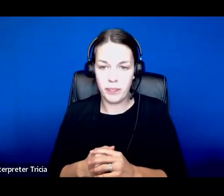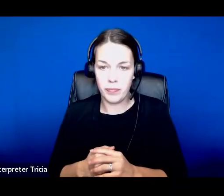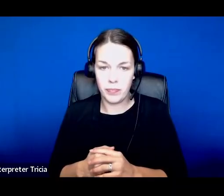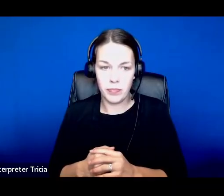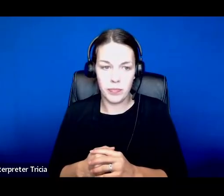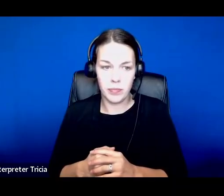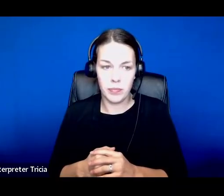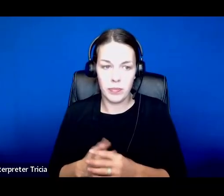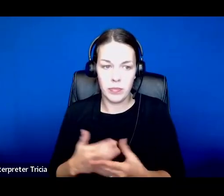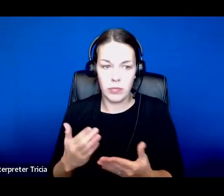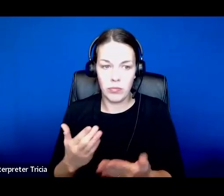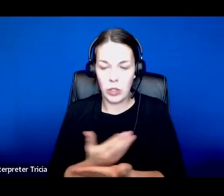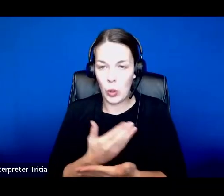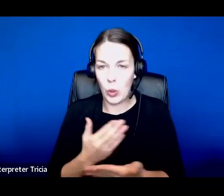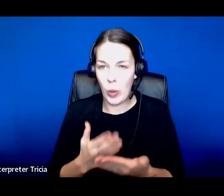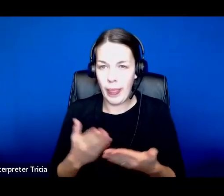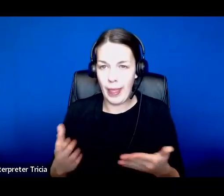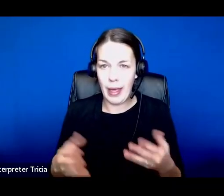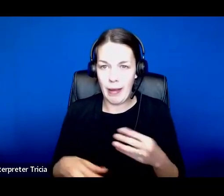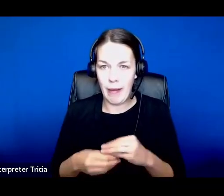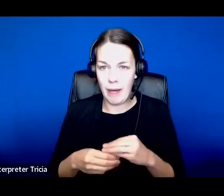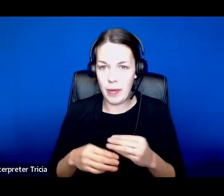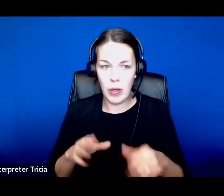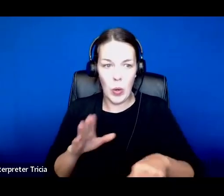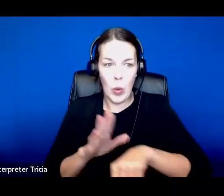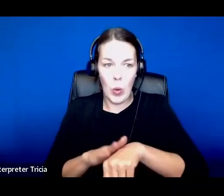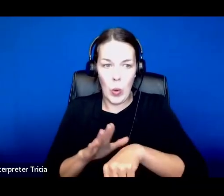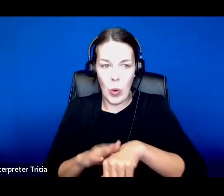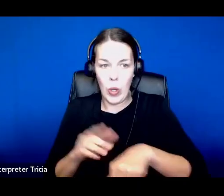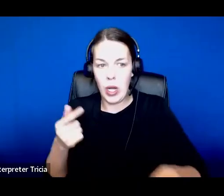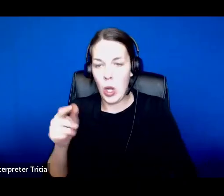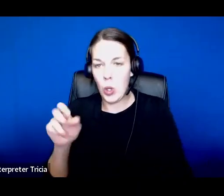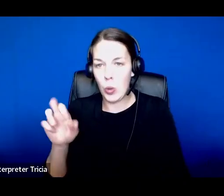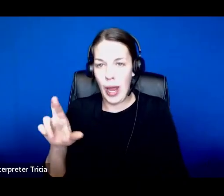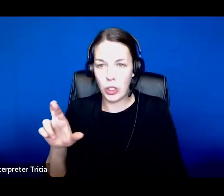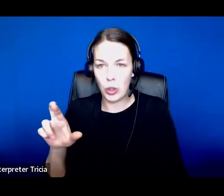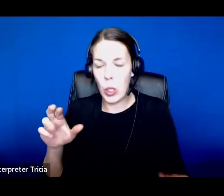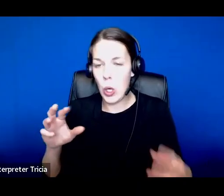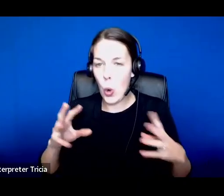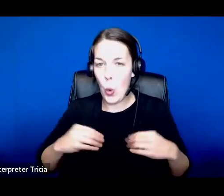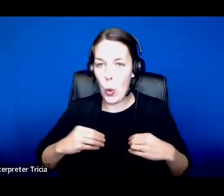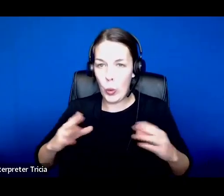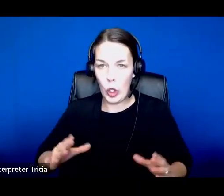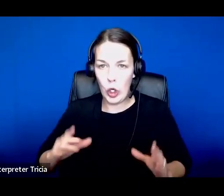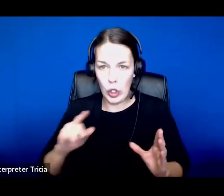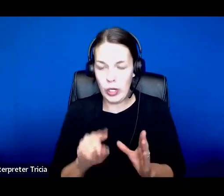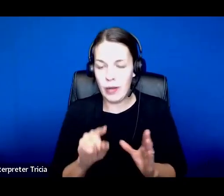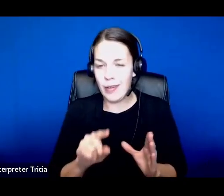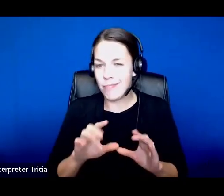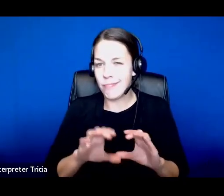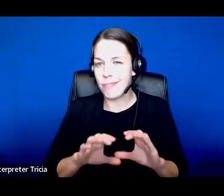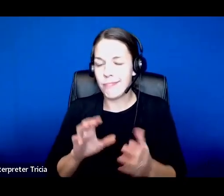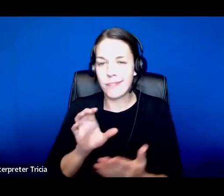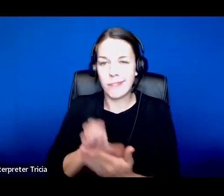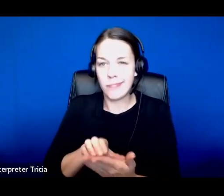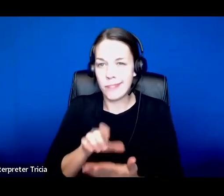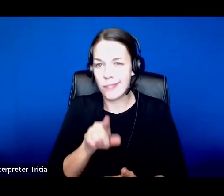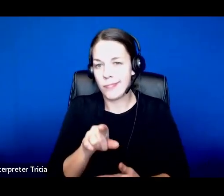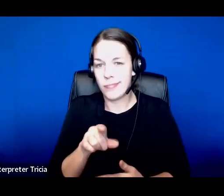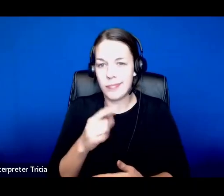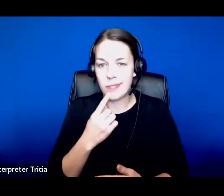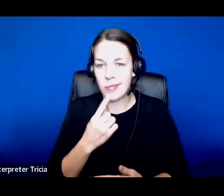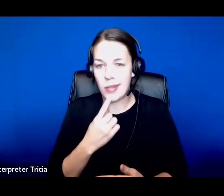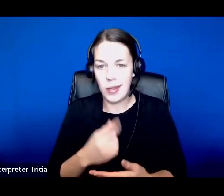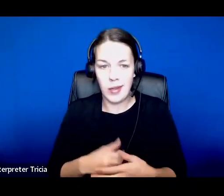And then there's a new thing on the bottom here that says warning to grantor owner. This is just a notice that says,